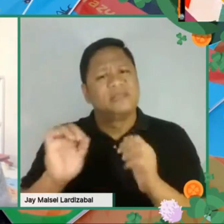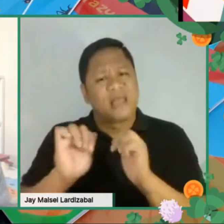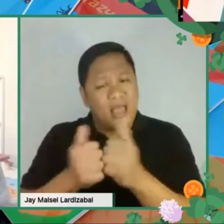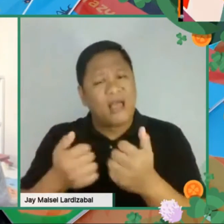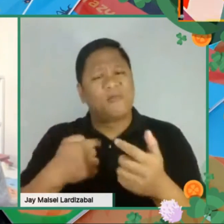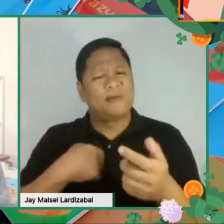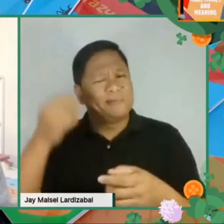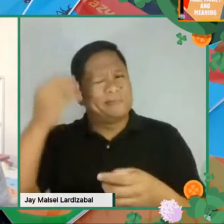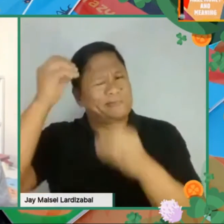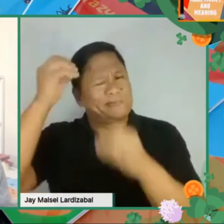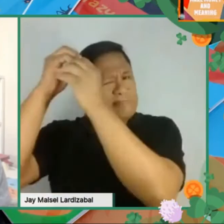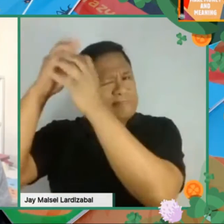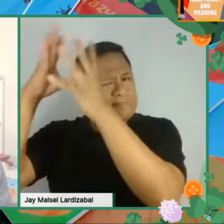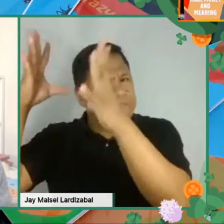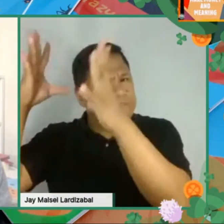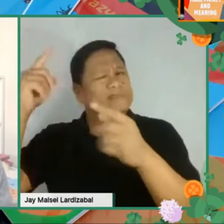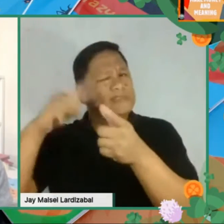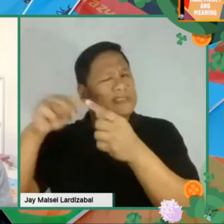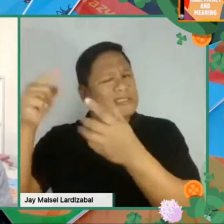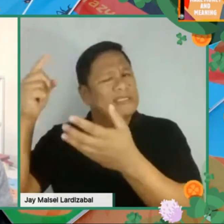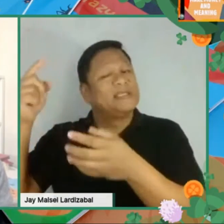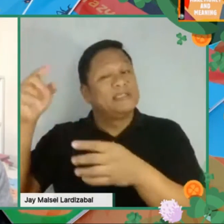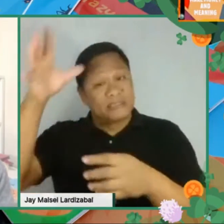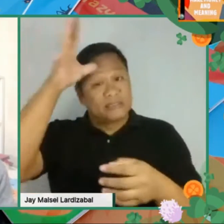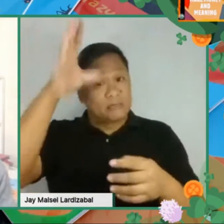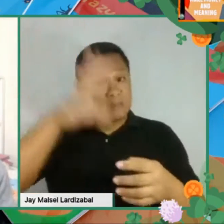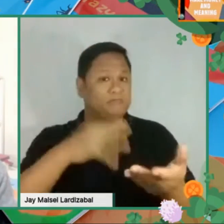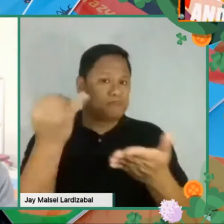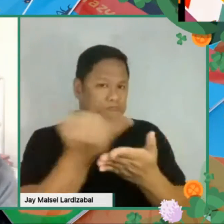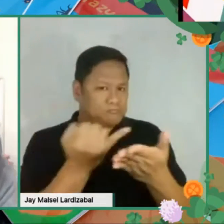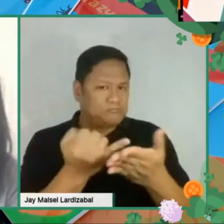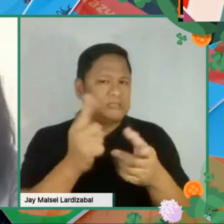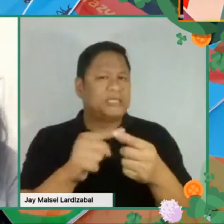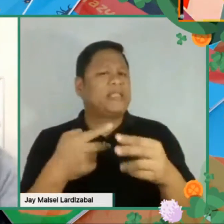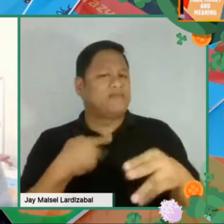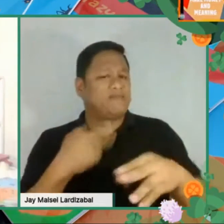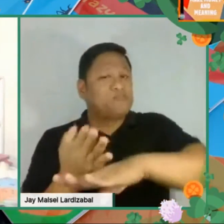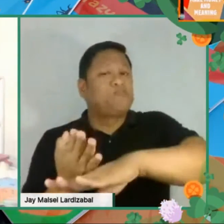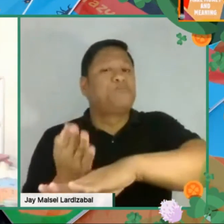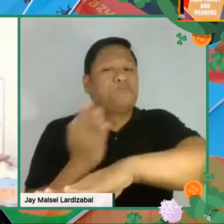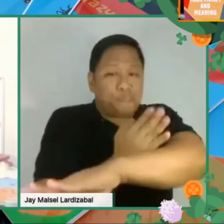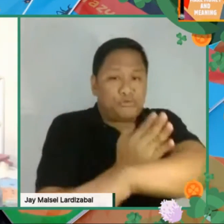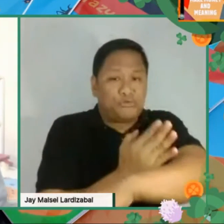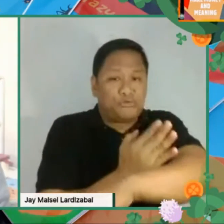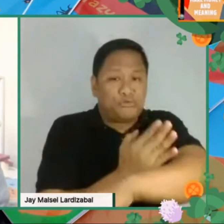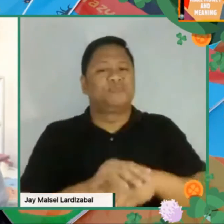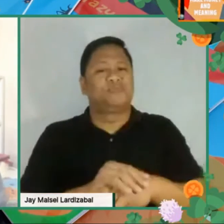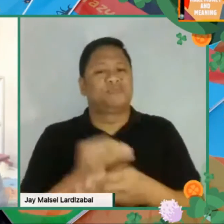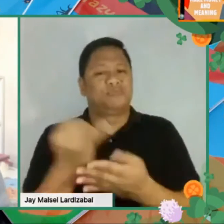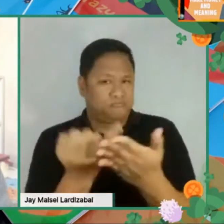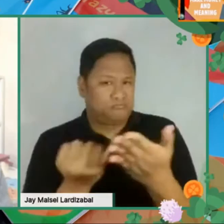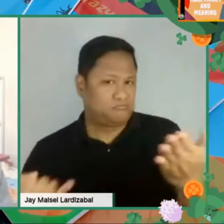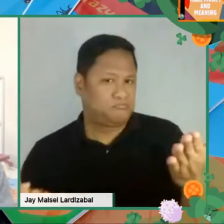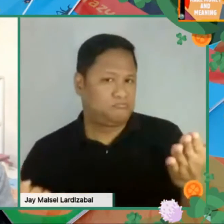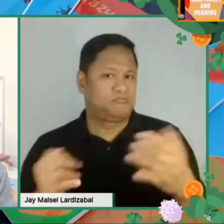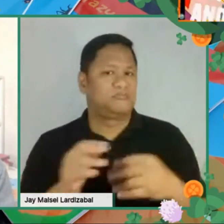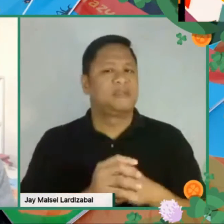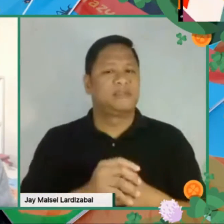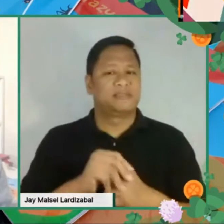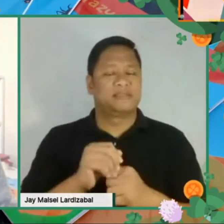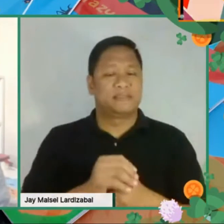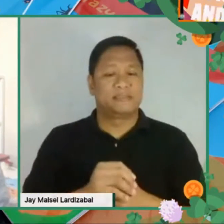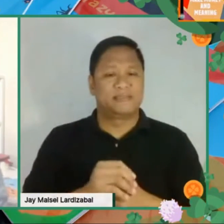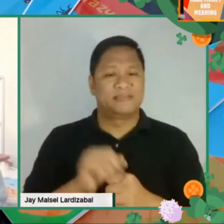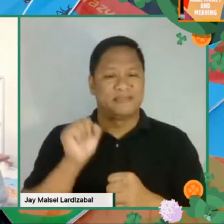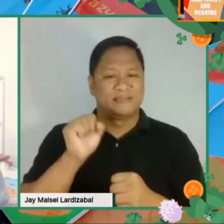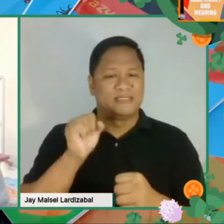it. And ginawa niya naman, in-improve niya pa. So Ayun. I was really lucky to have found